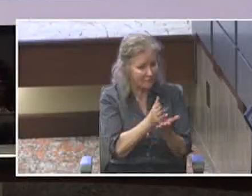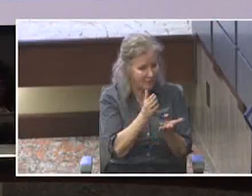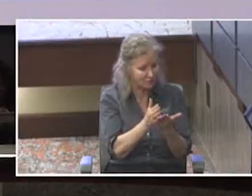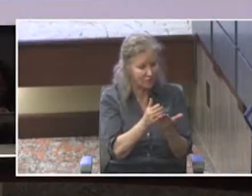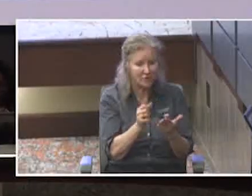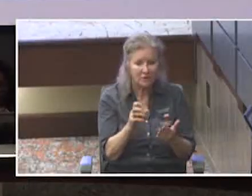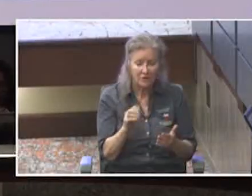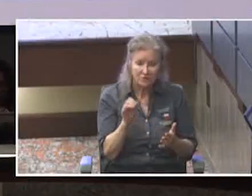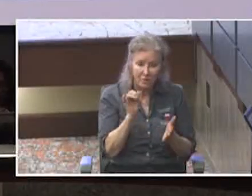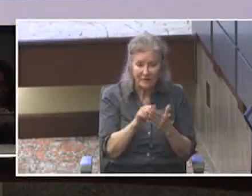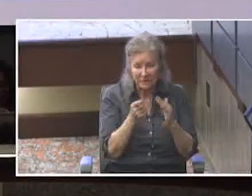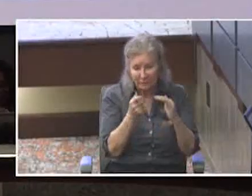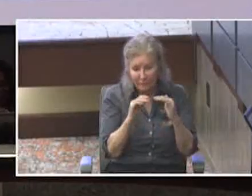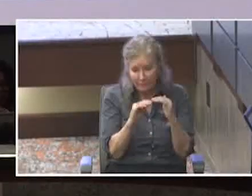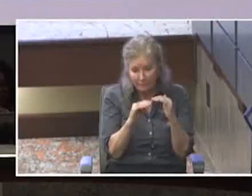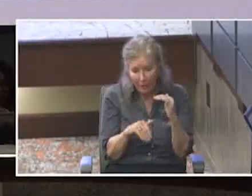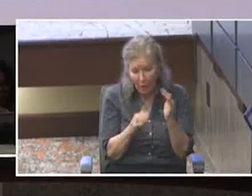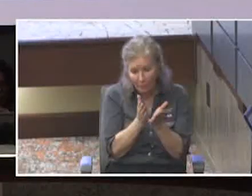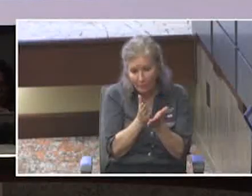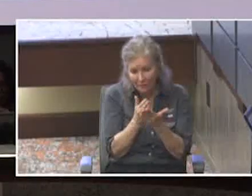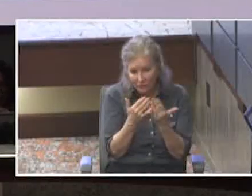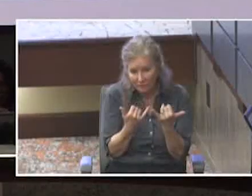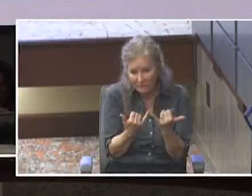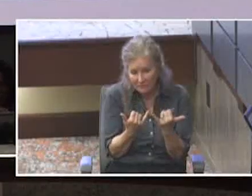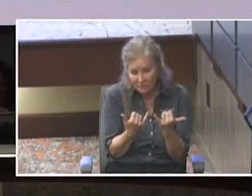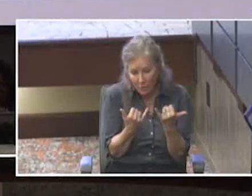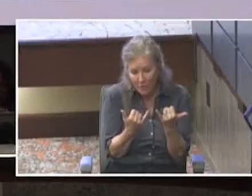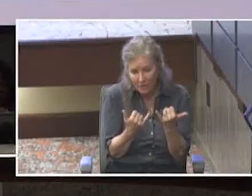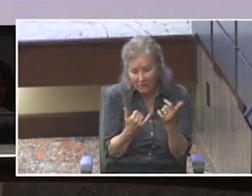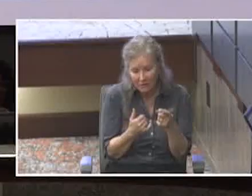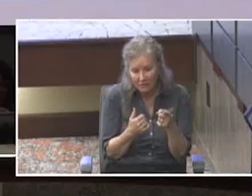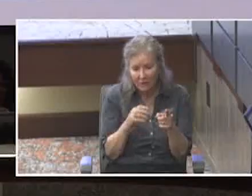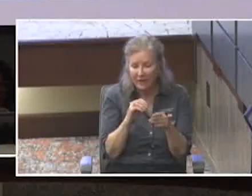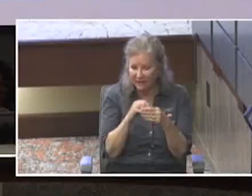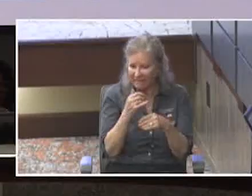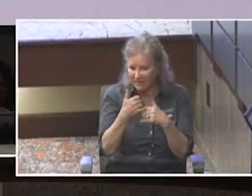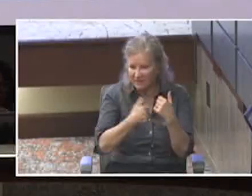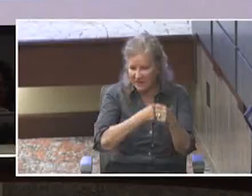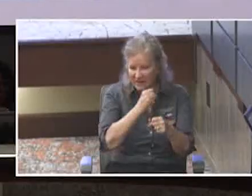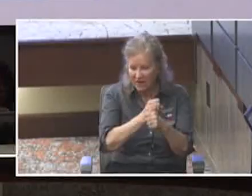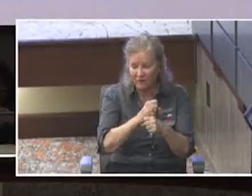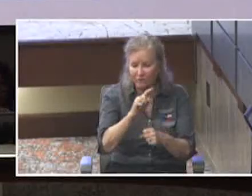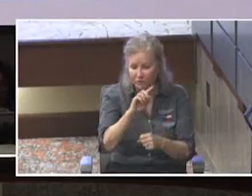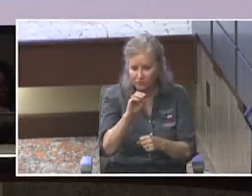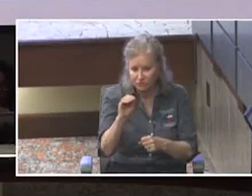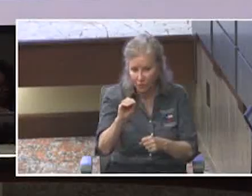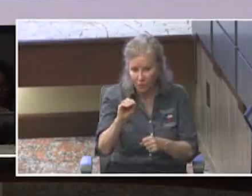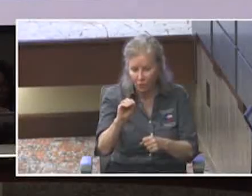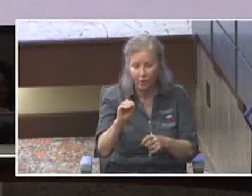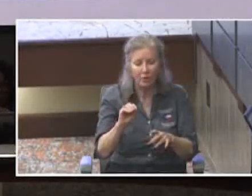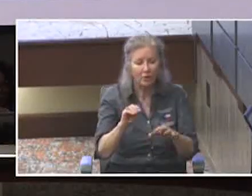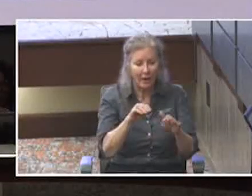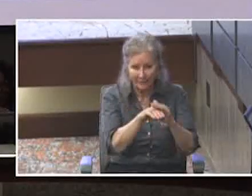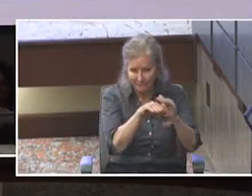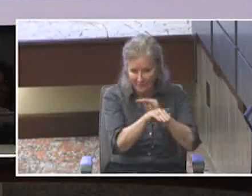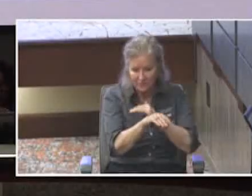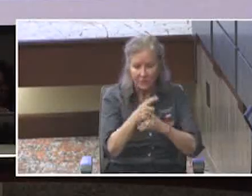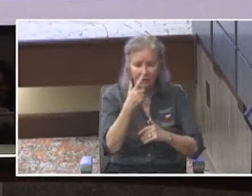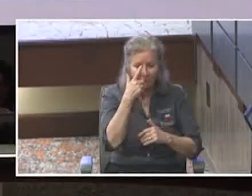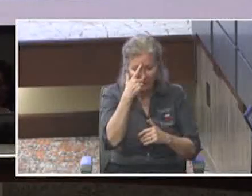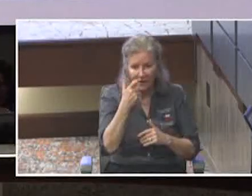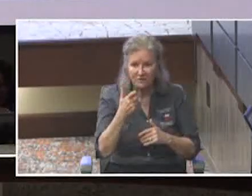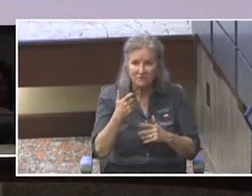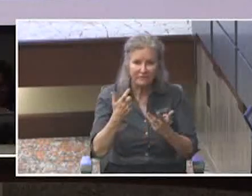So it's slightly below budget at this point in the year in terms of zoo admission. That's primarily due to the